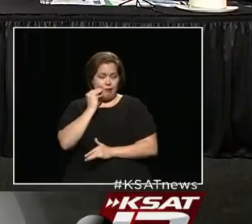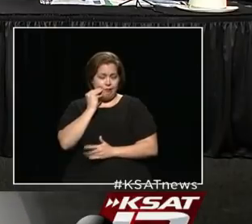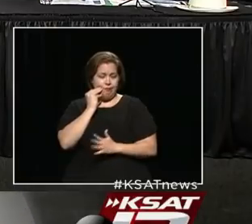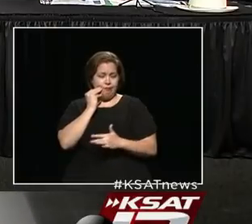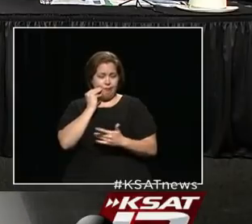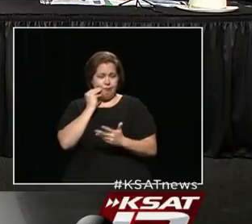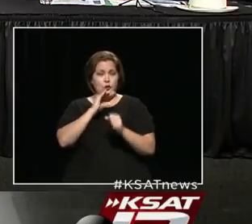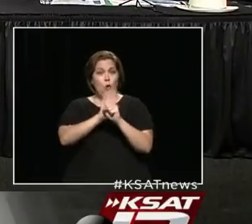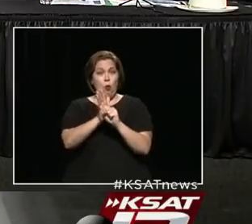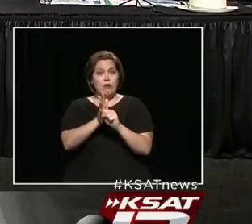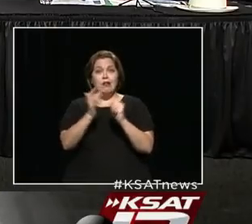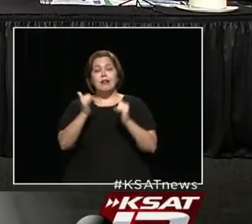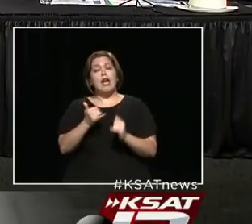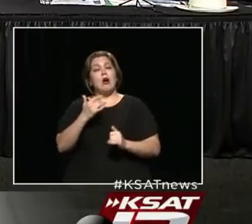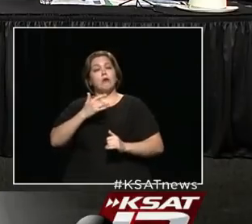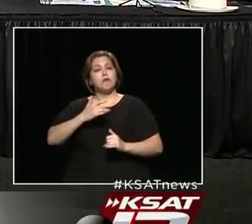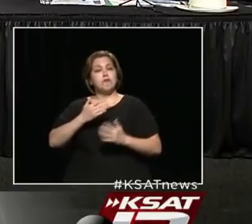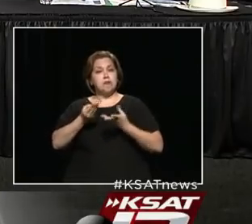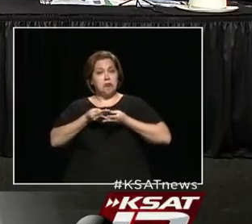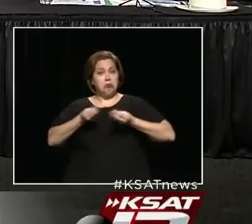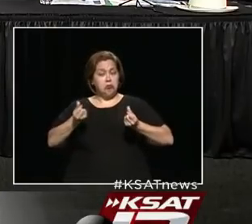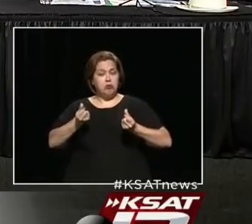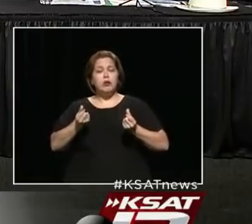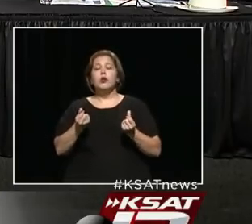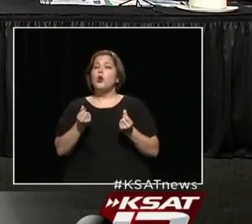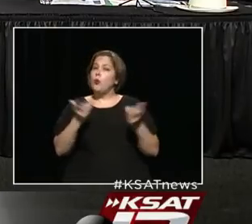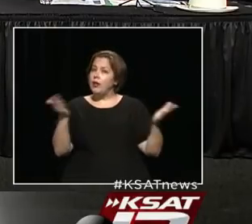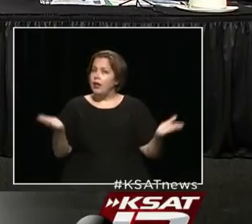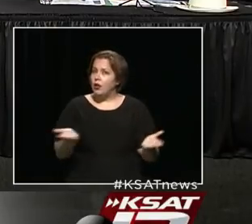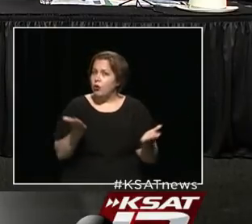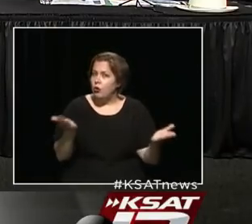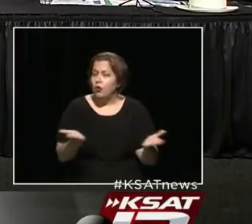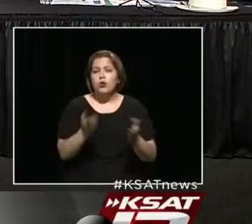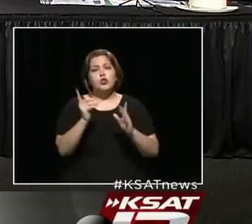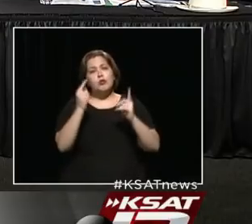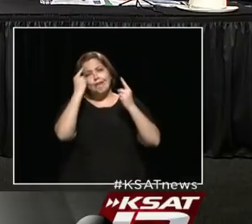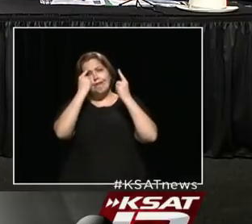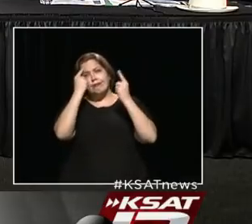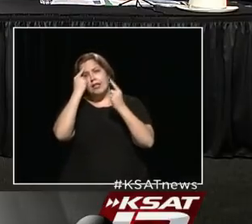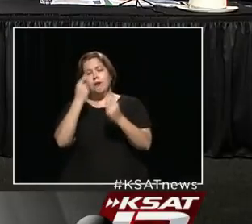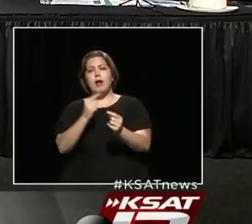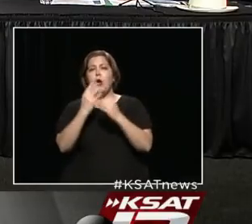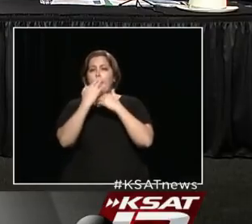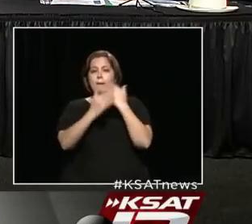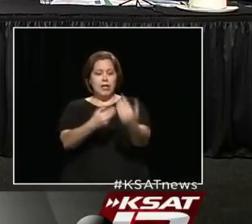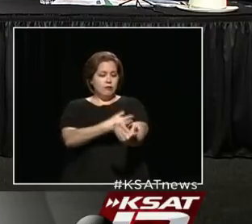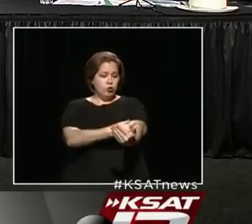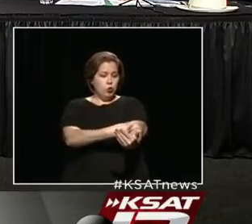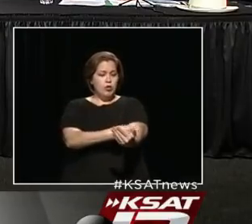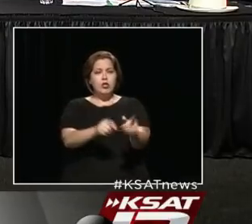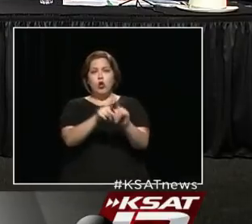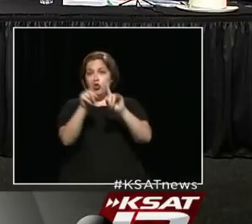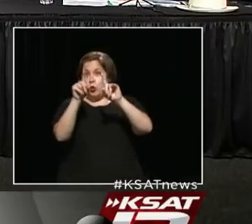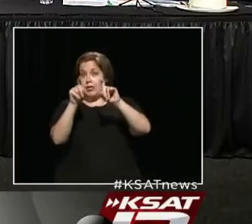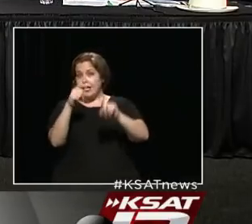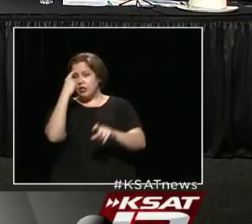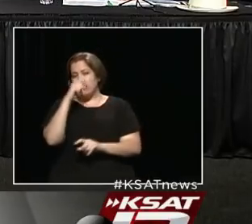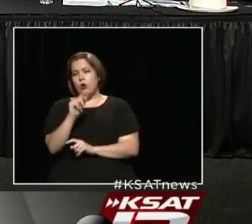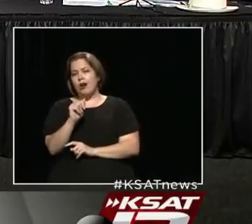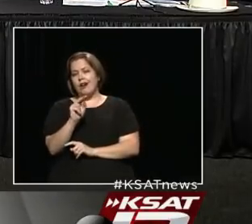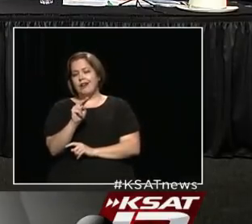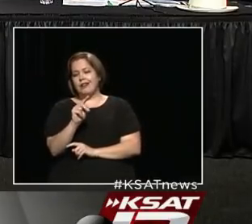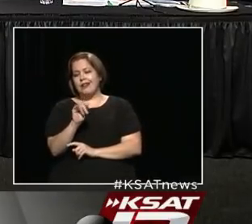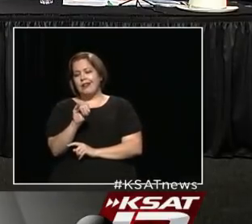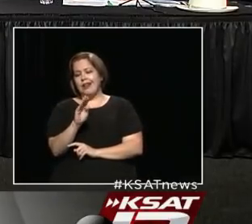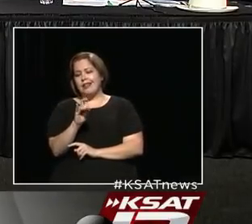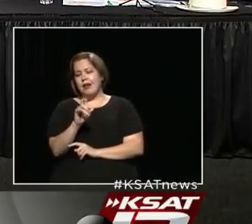have healed from COVID-19, we do encourage you to consider a blood donation and also a test for antibodies. You can